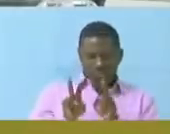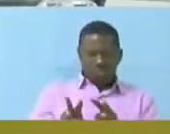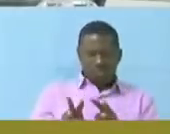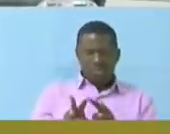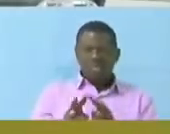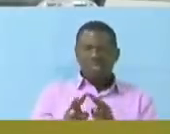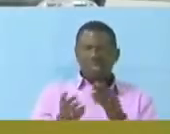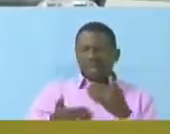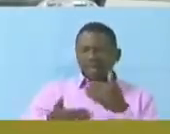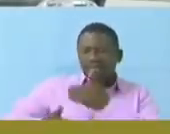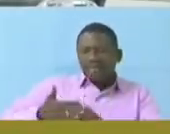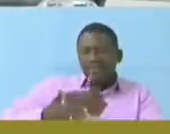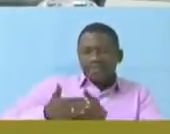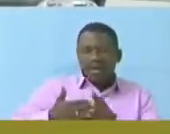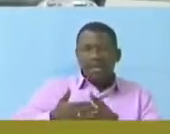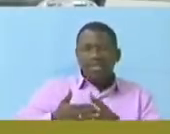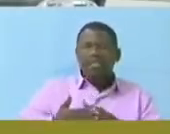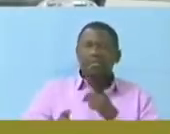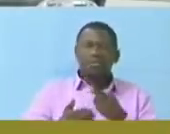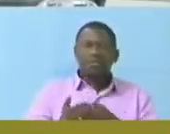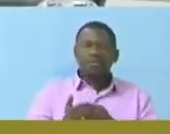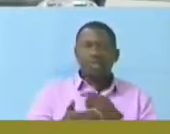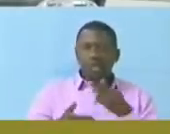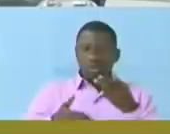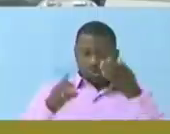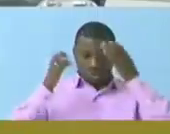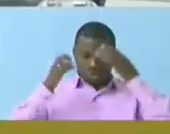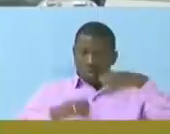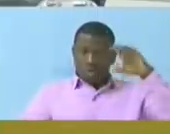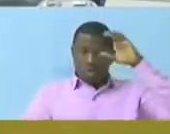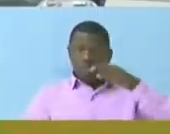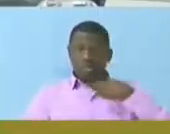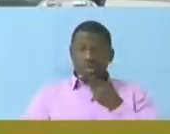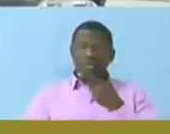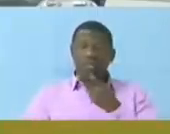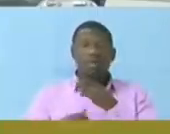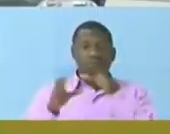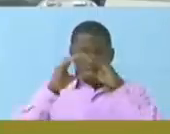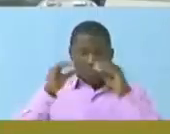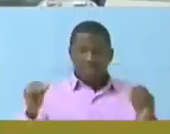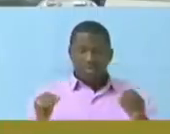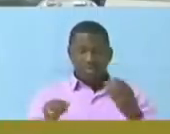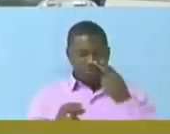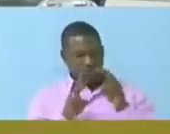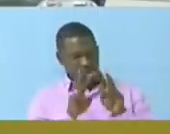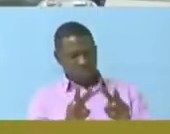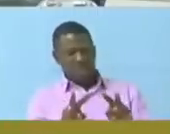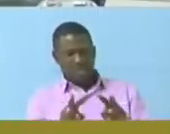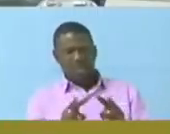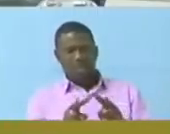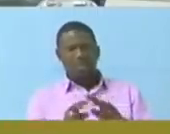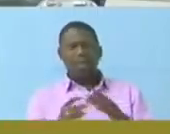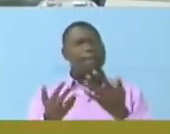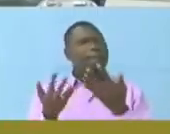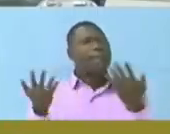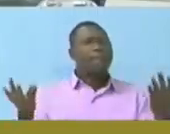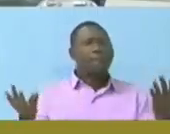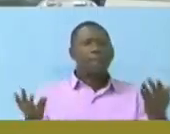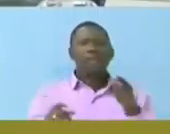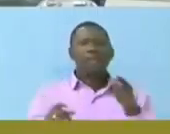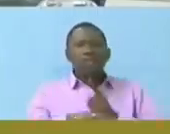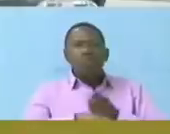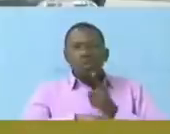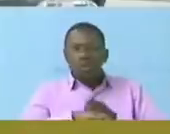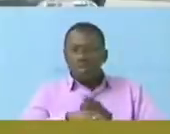regional commissioners, you will see quite a number of warnings, sub memos,